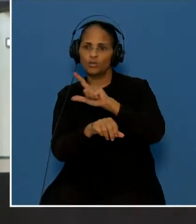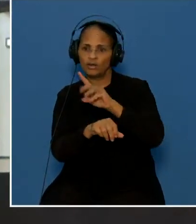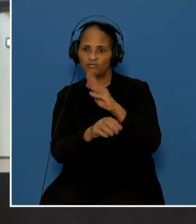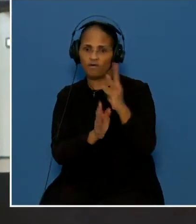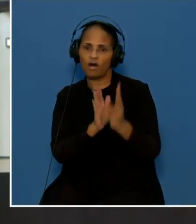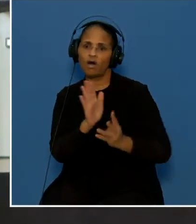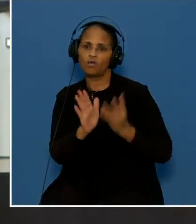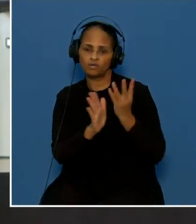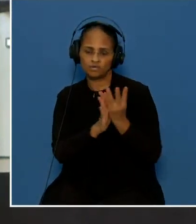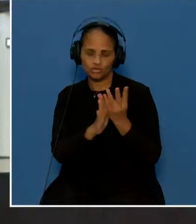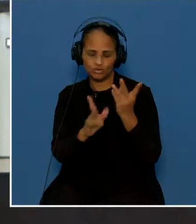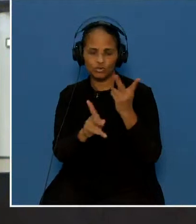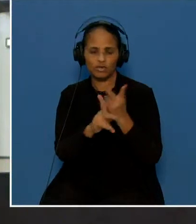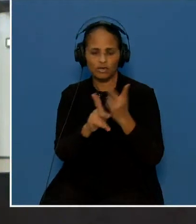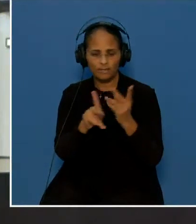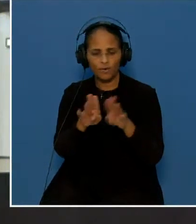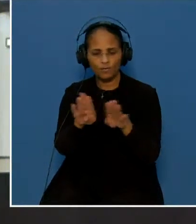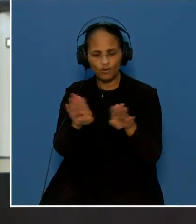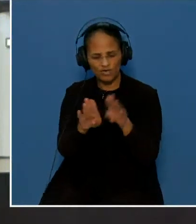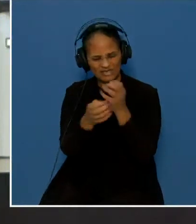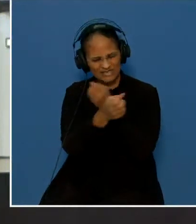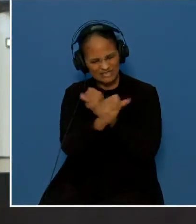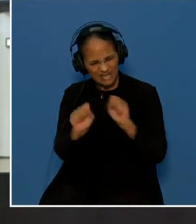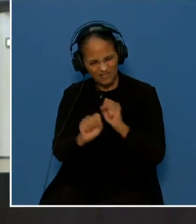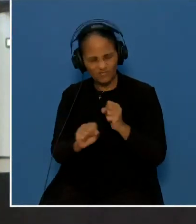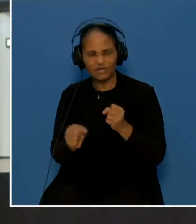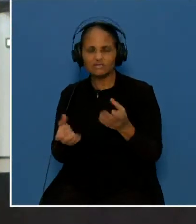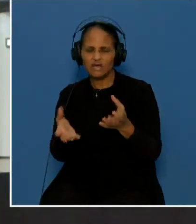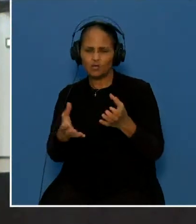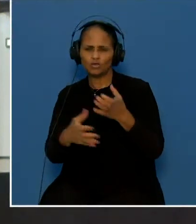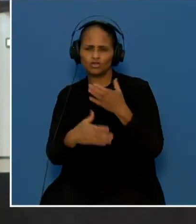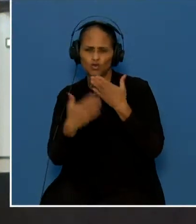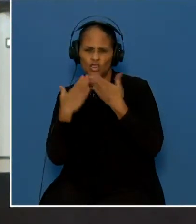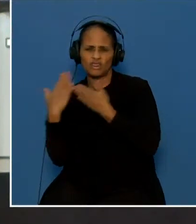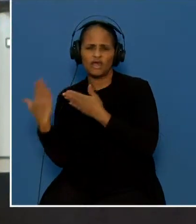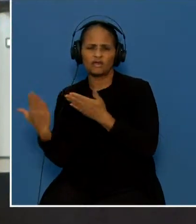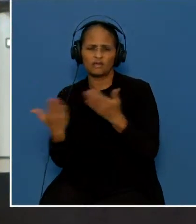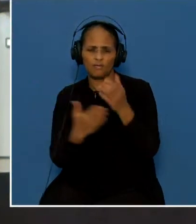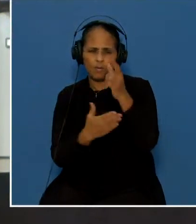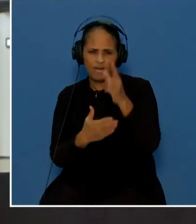Bermuda safe. So I wish to thank them on behalf of all of us.